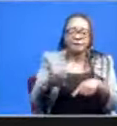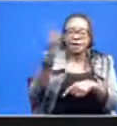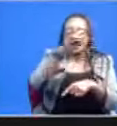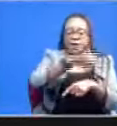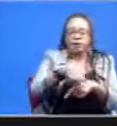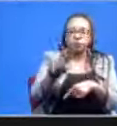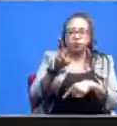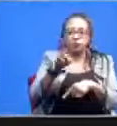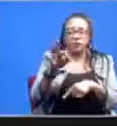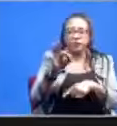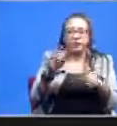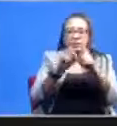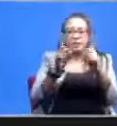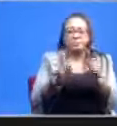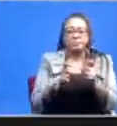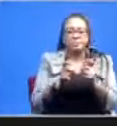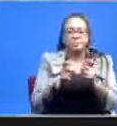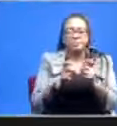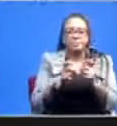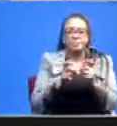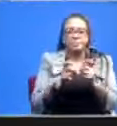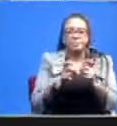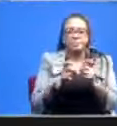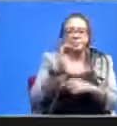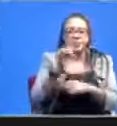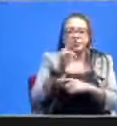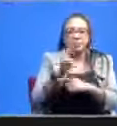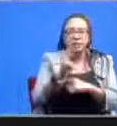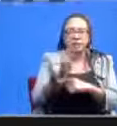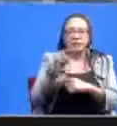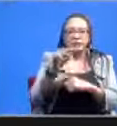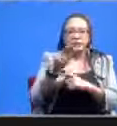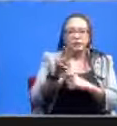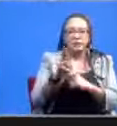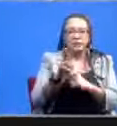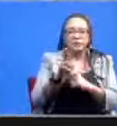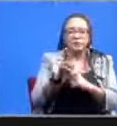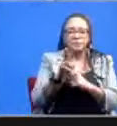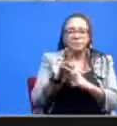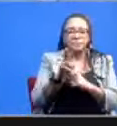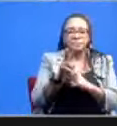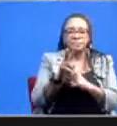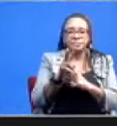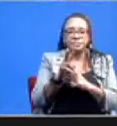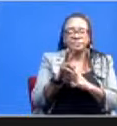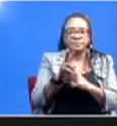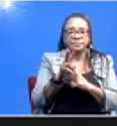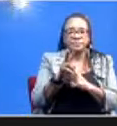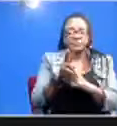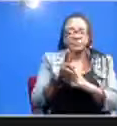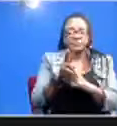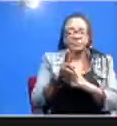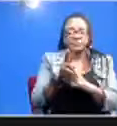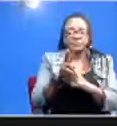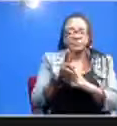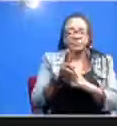day two of the examinations. Ibrahim Karanja, NTV.